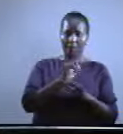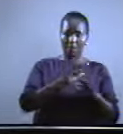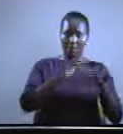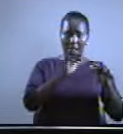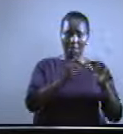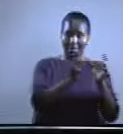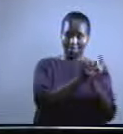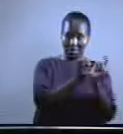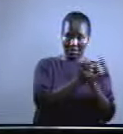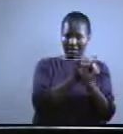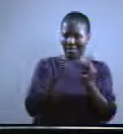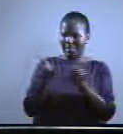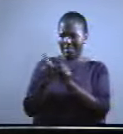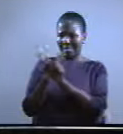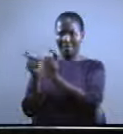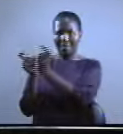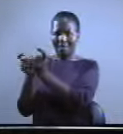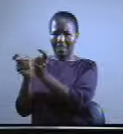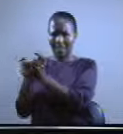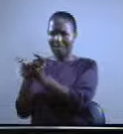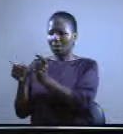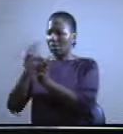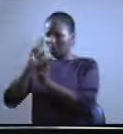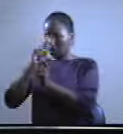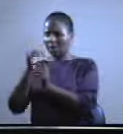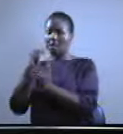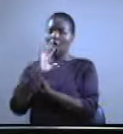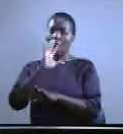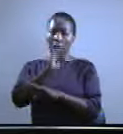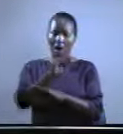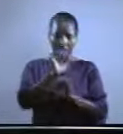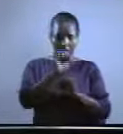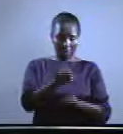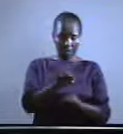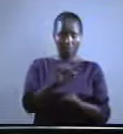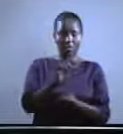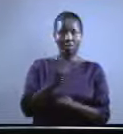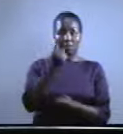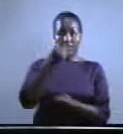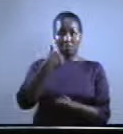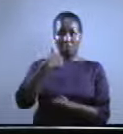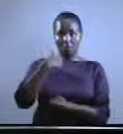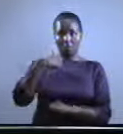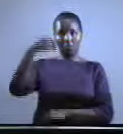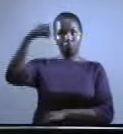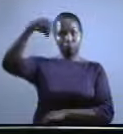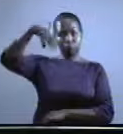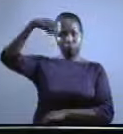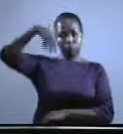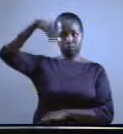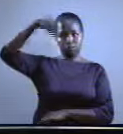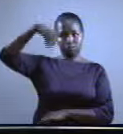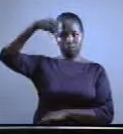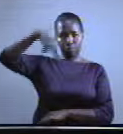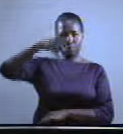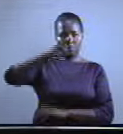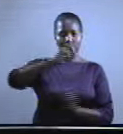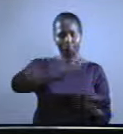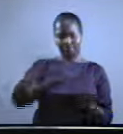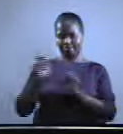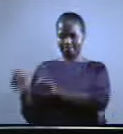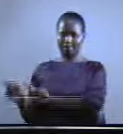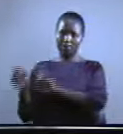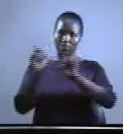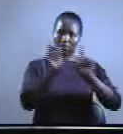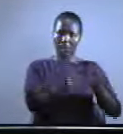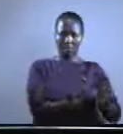is given with the express understanding that when the bells are rung to summon members to the House for a